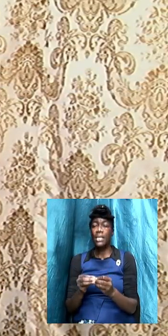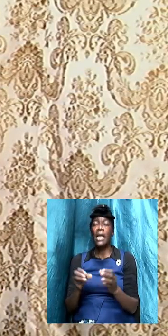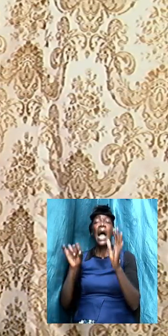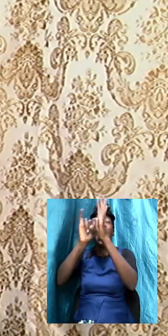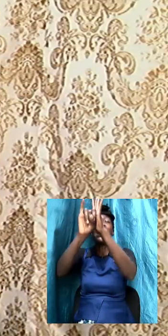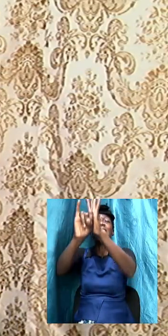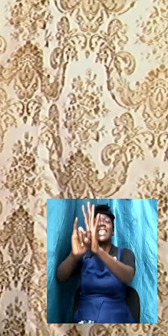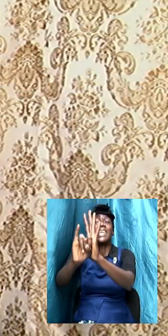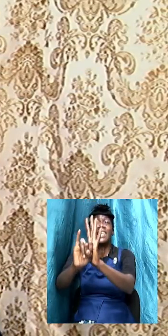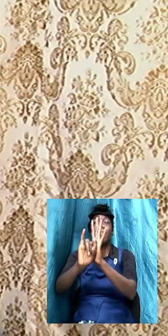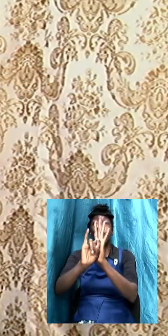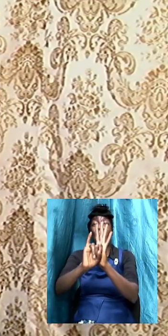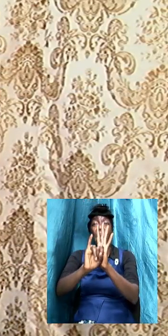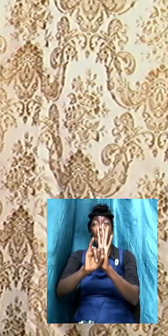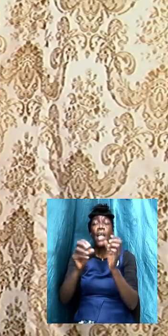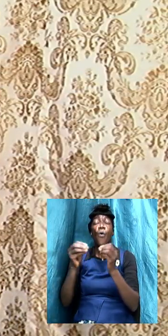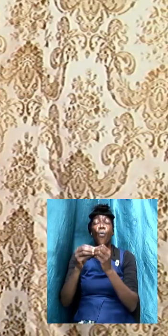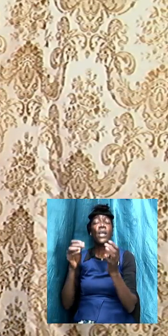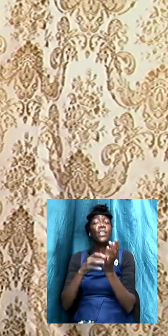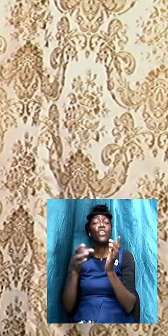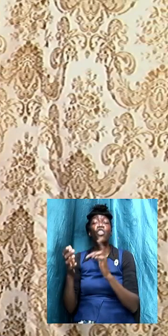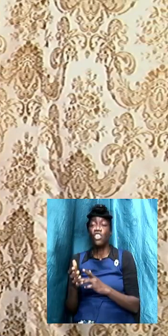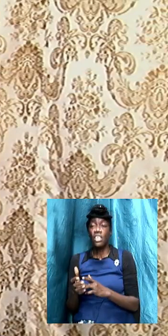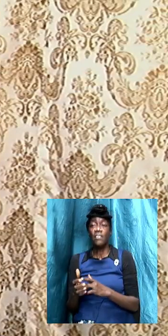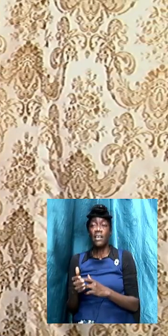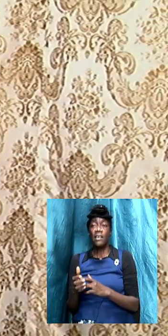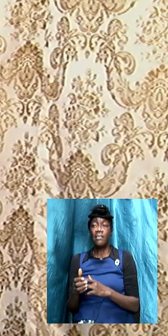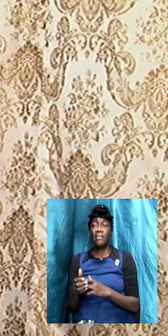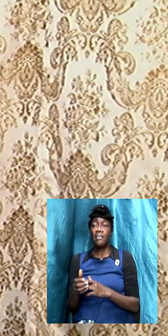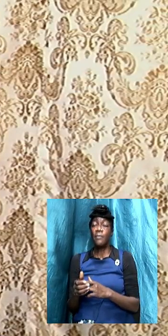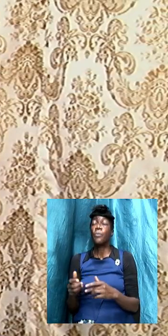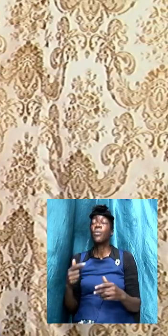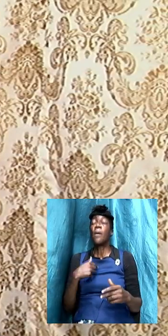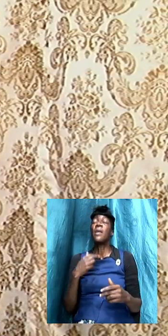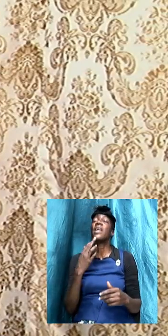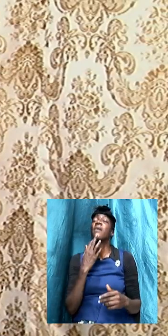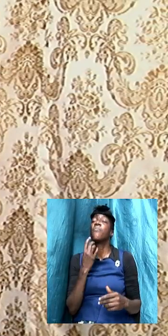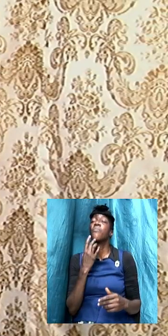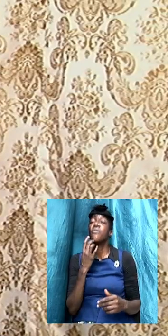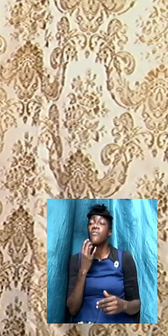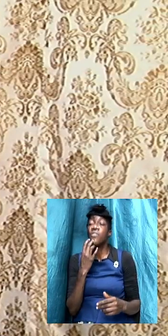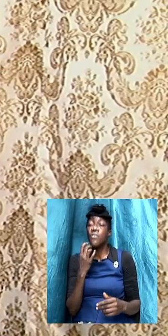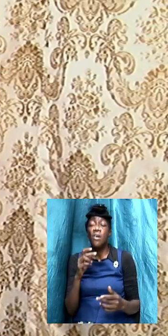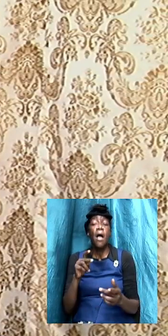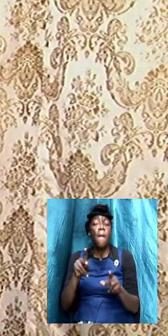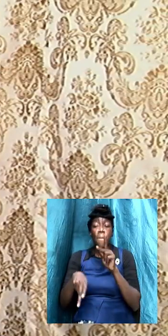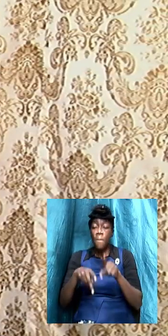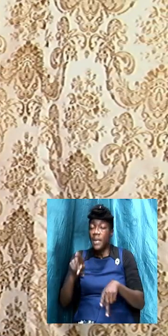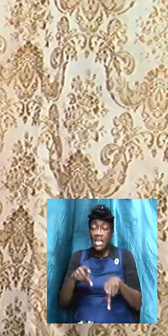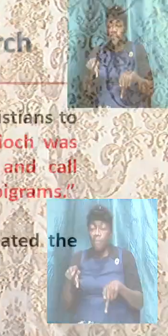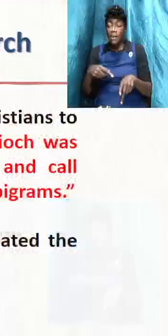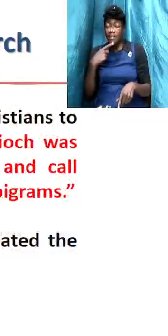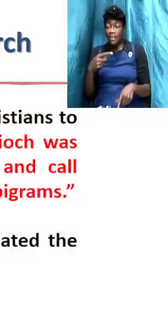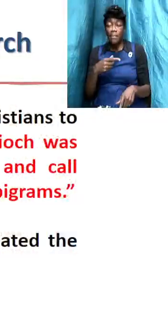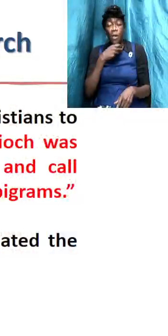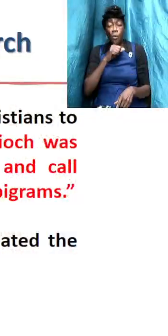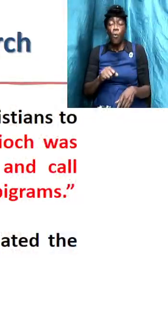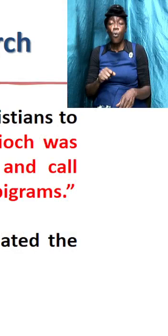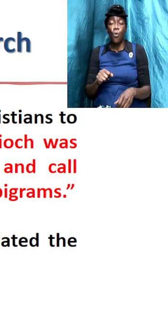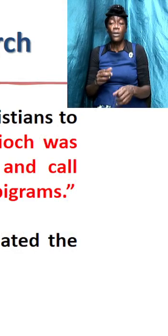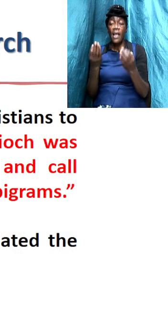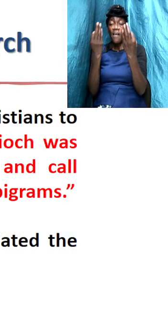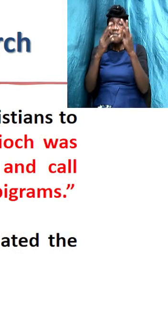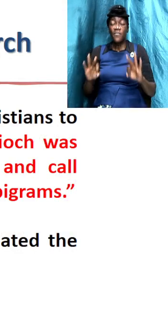I can't know if this person is a Christian or not. I prefer people say, look, I'm an old fashioned Christian. Than people say, I'm not sure if